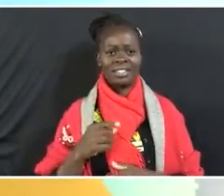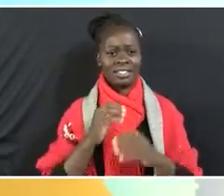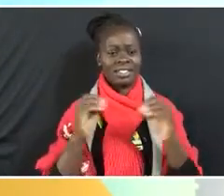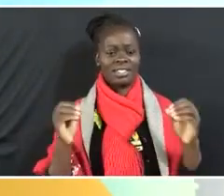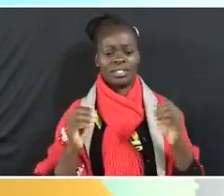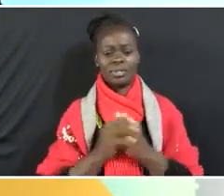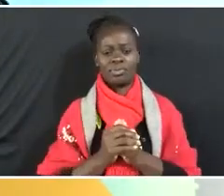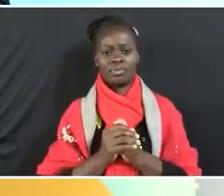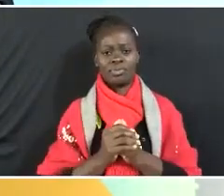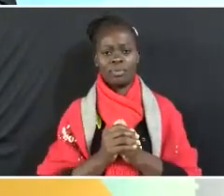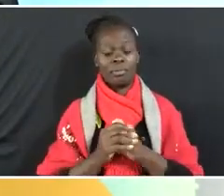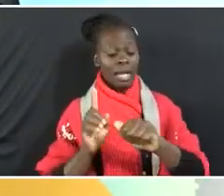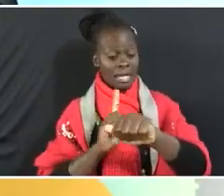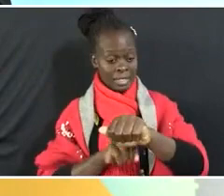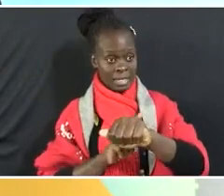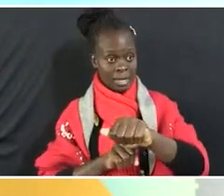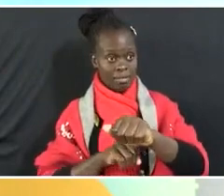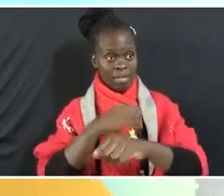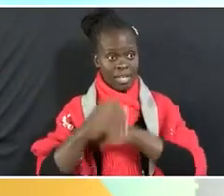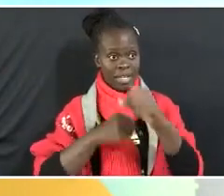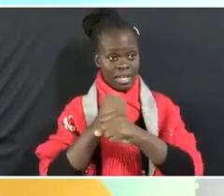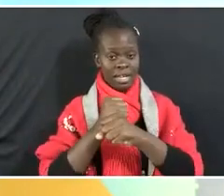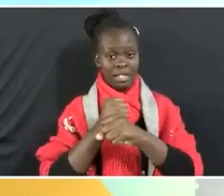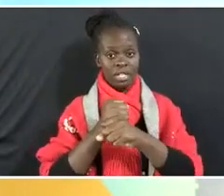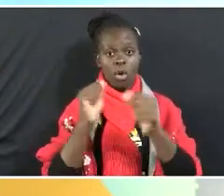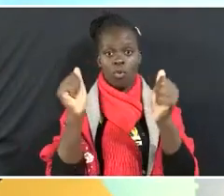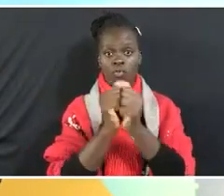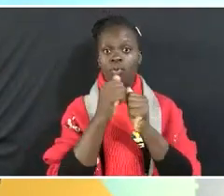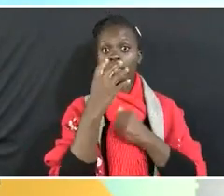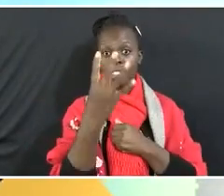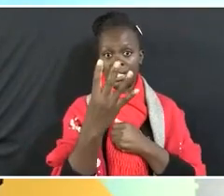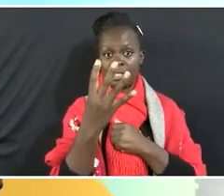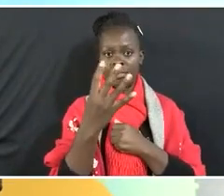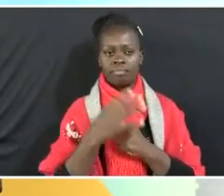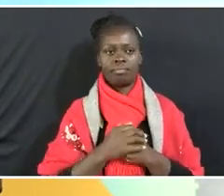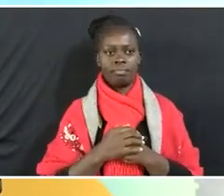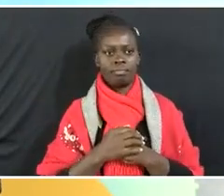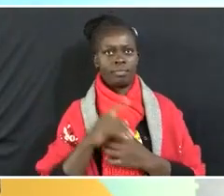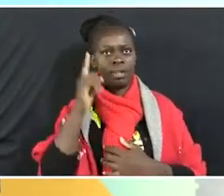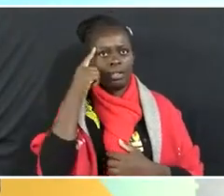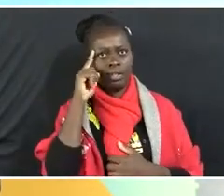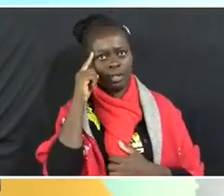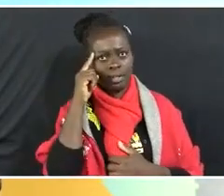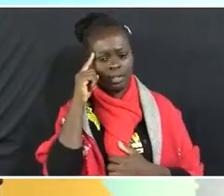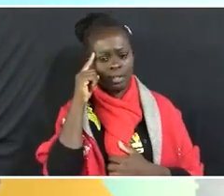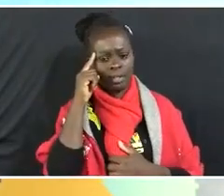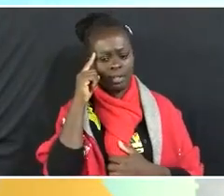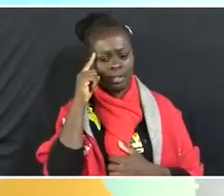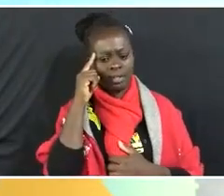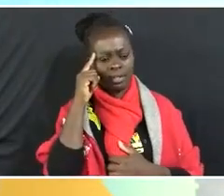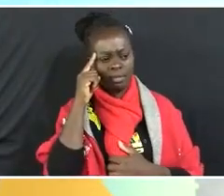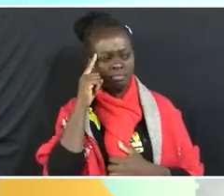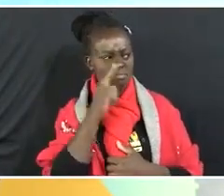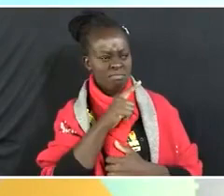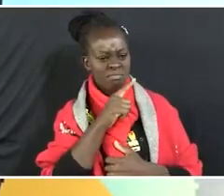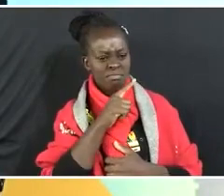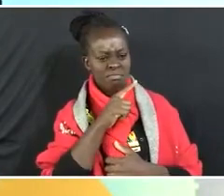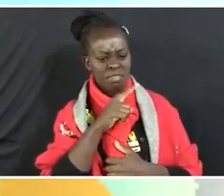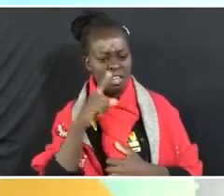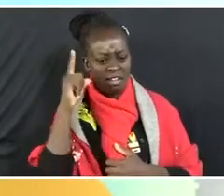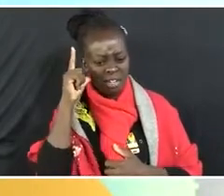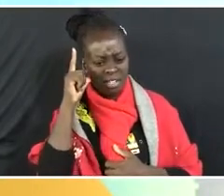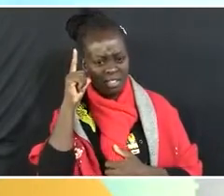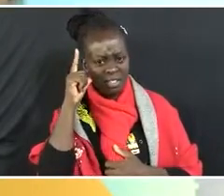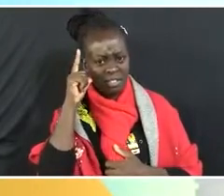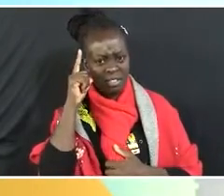Then I turned 14 years of age, and I told myself, don't pay attention to my